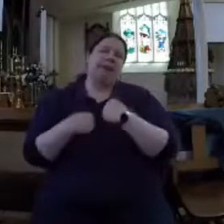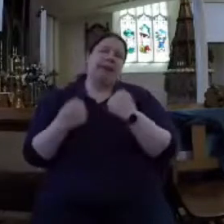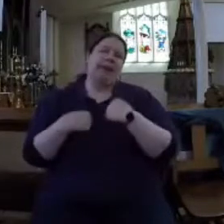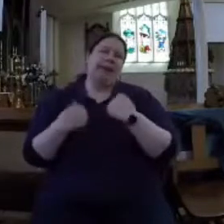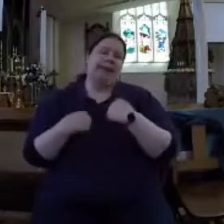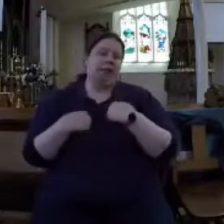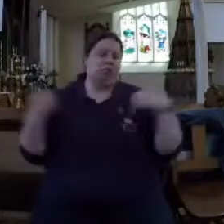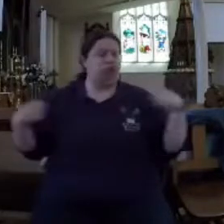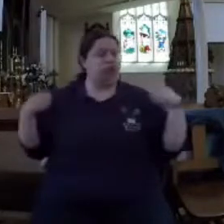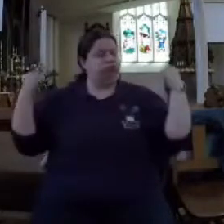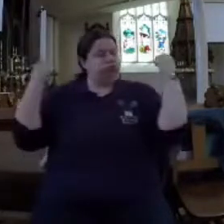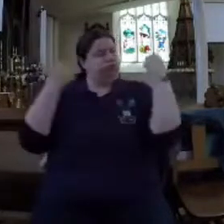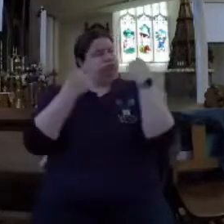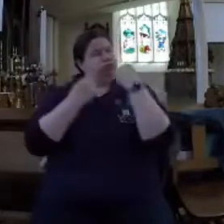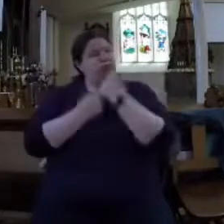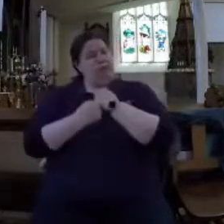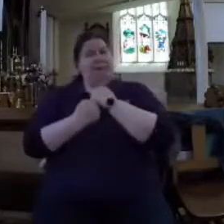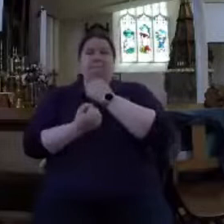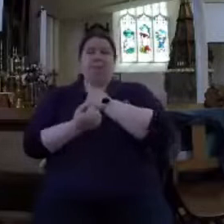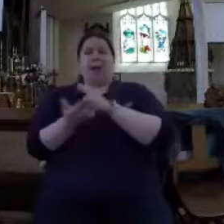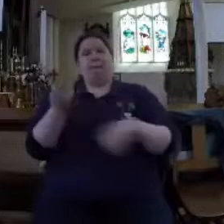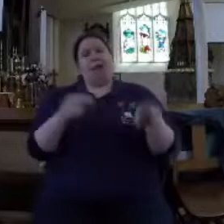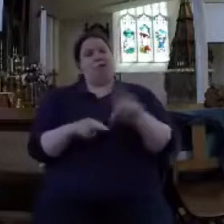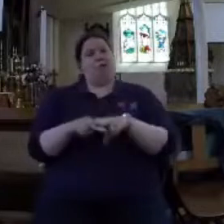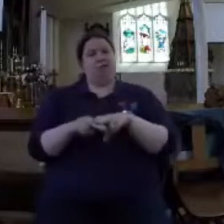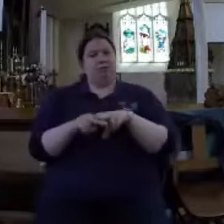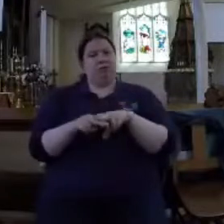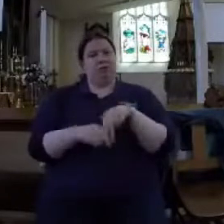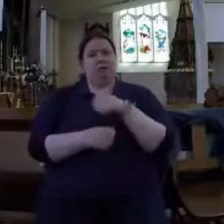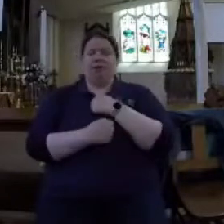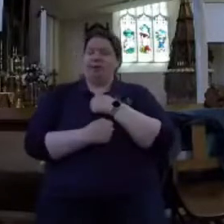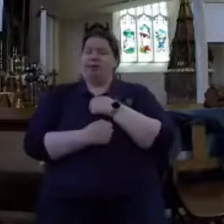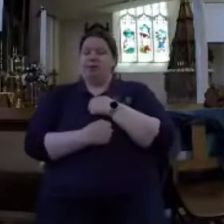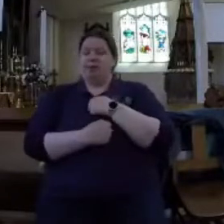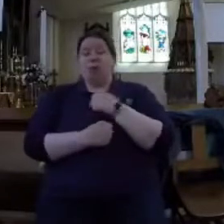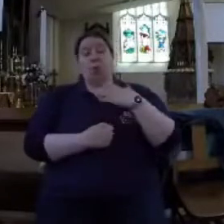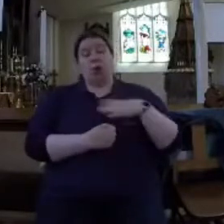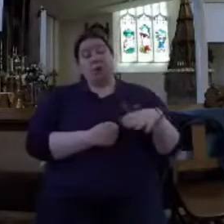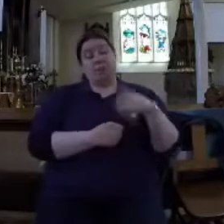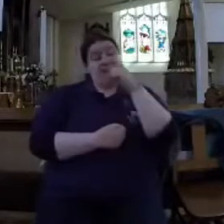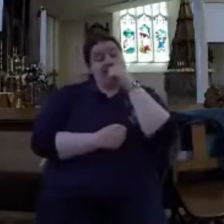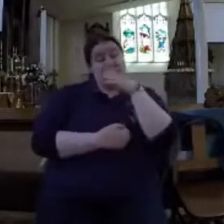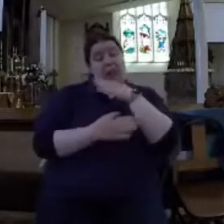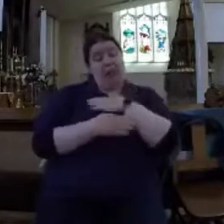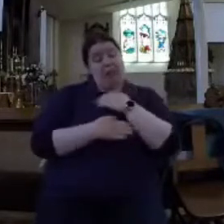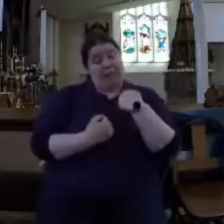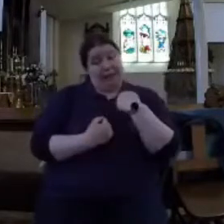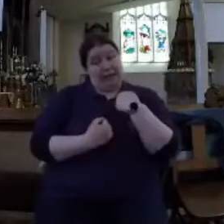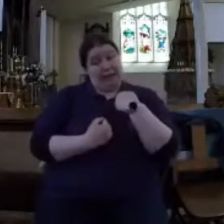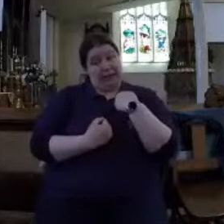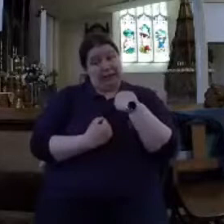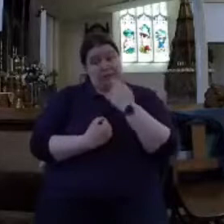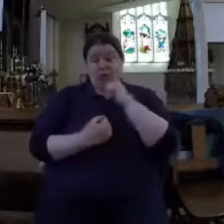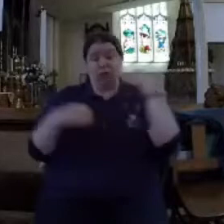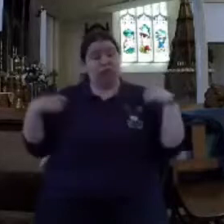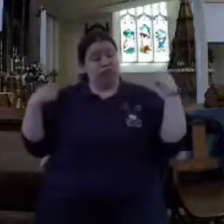ornate robe by my mum and dad, and if I still wanted my sisters to like me, would I have